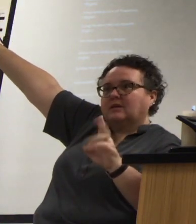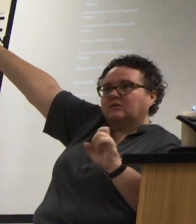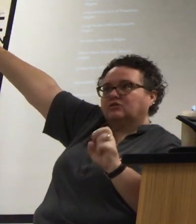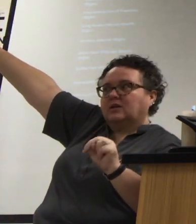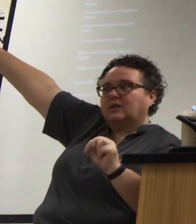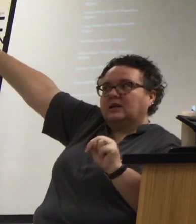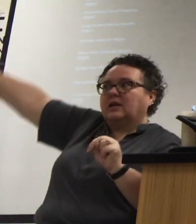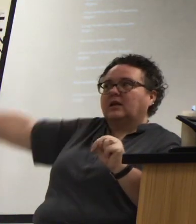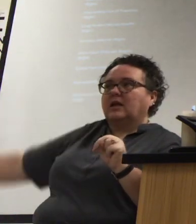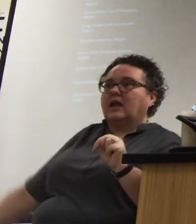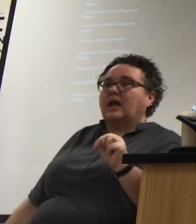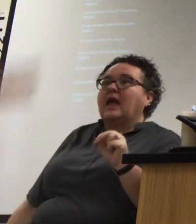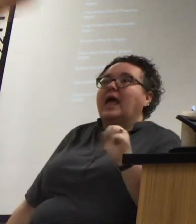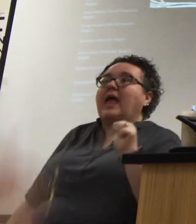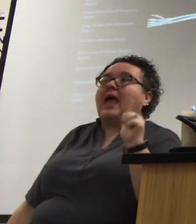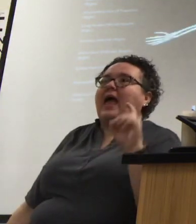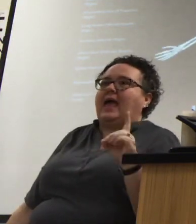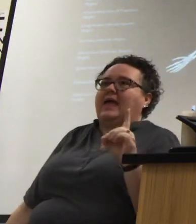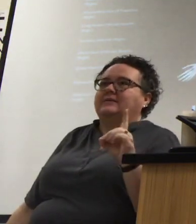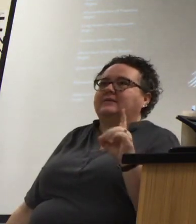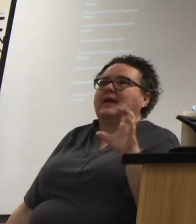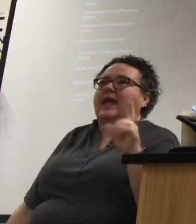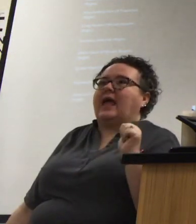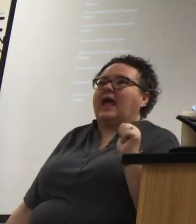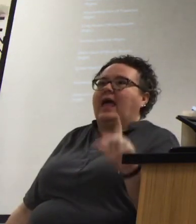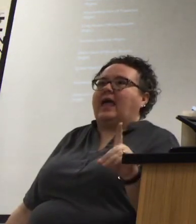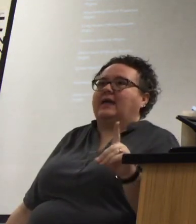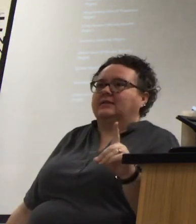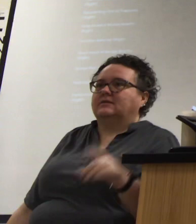You do the same thing at the hip joint.